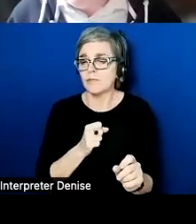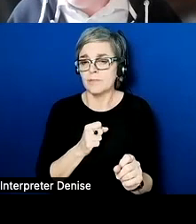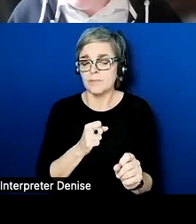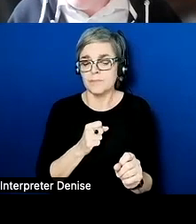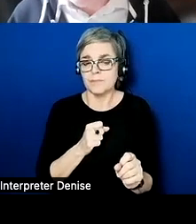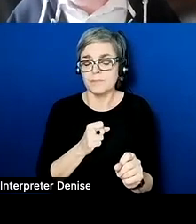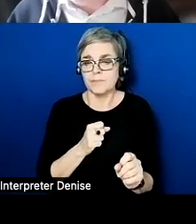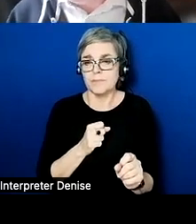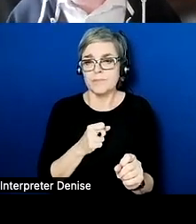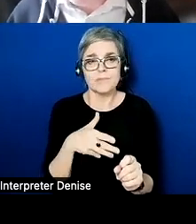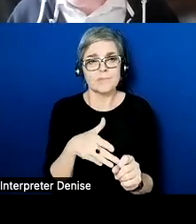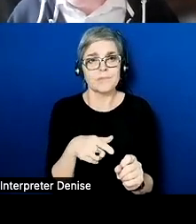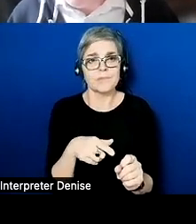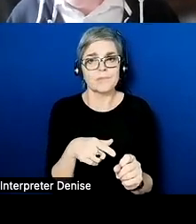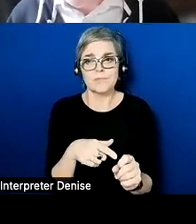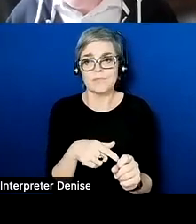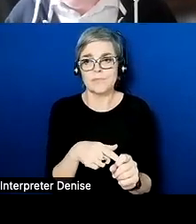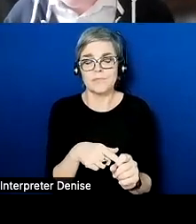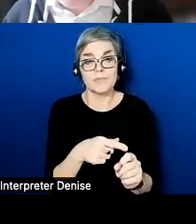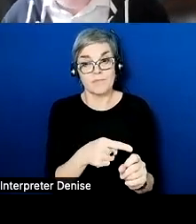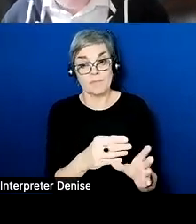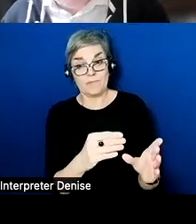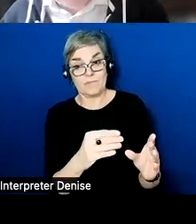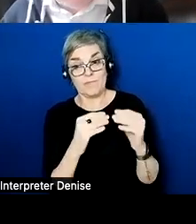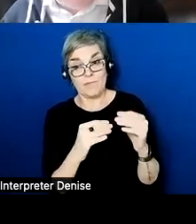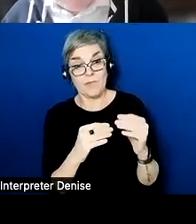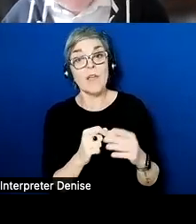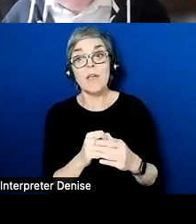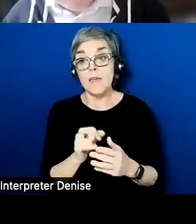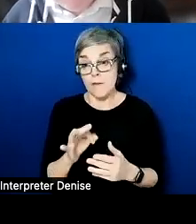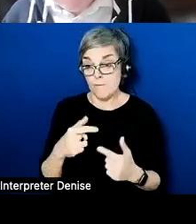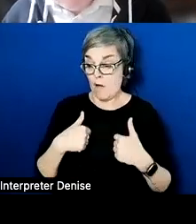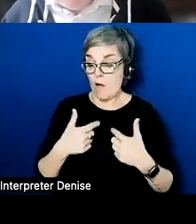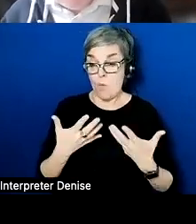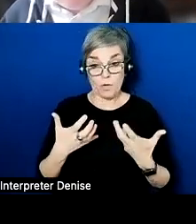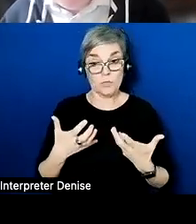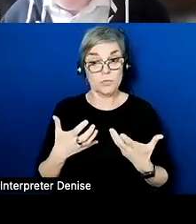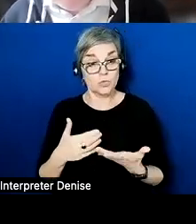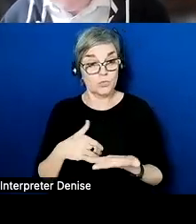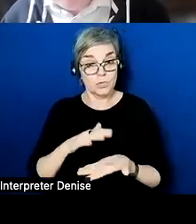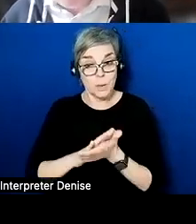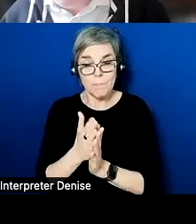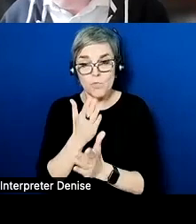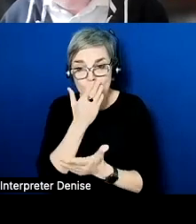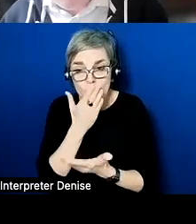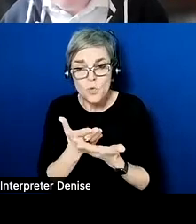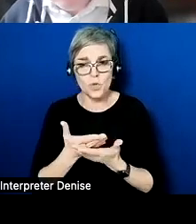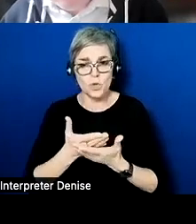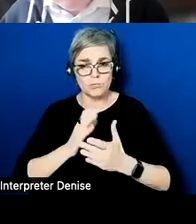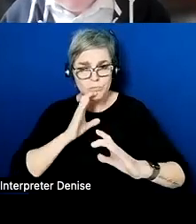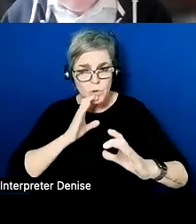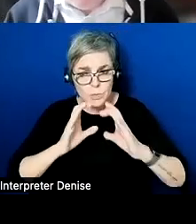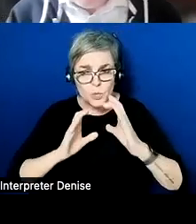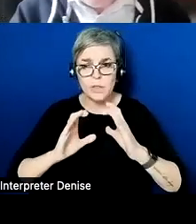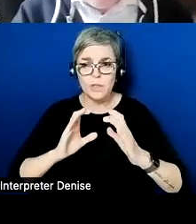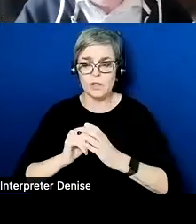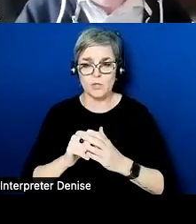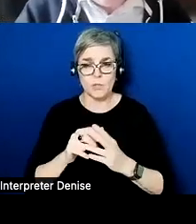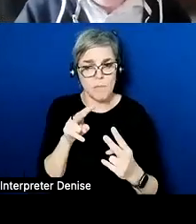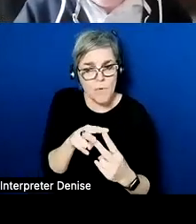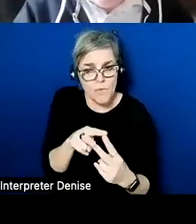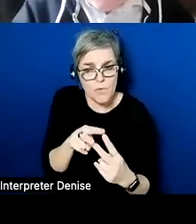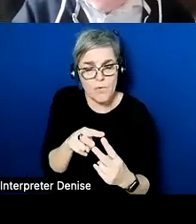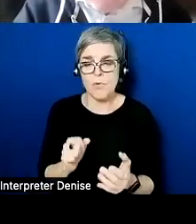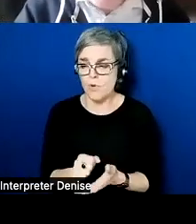if I have any ambitions to be an effective communication partner, then the only way I can really achieve that is to